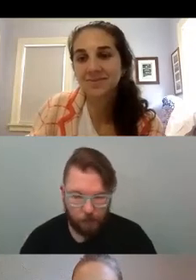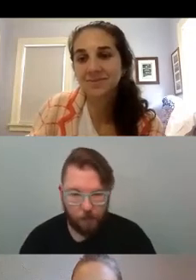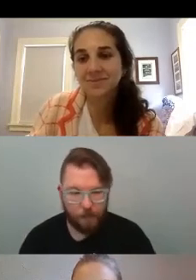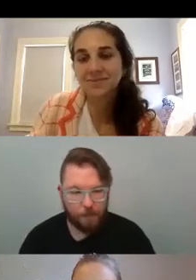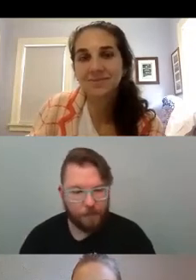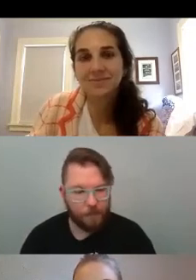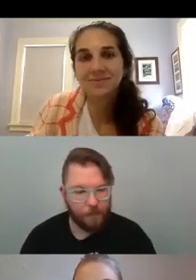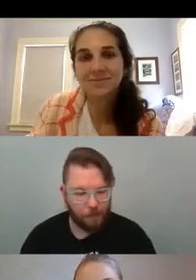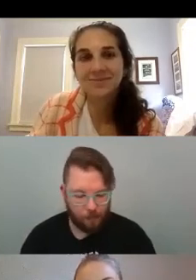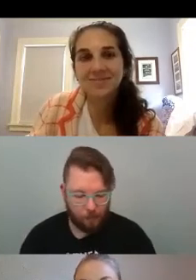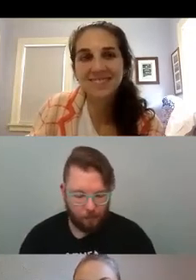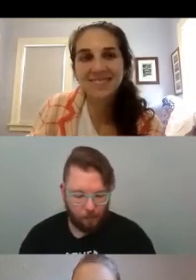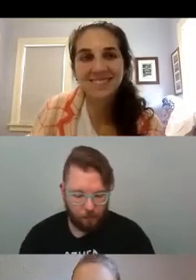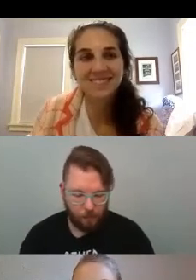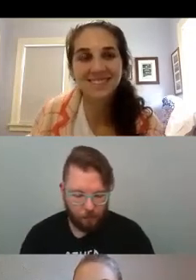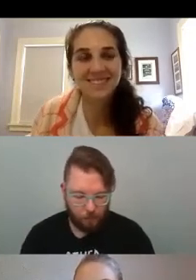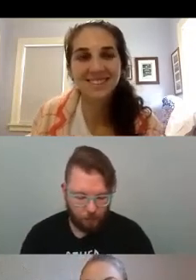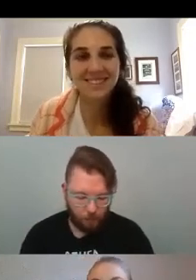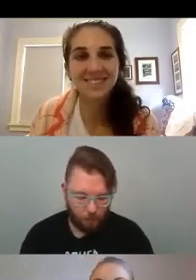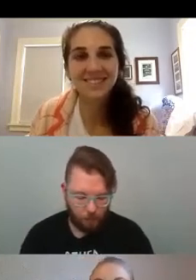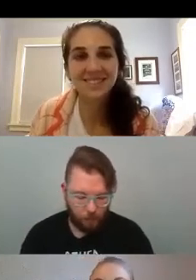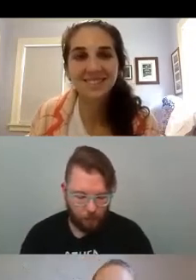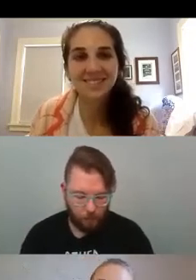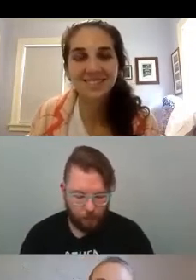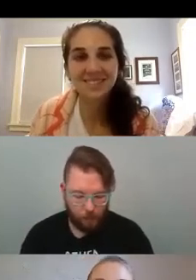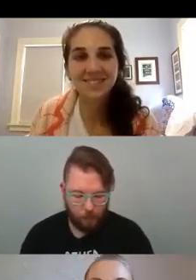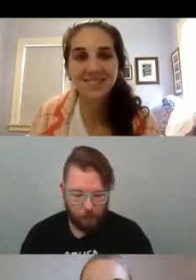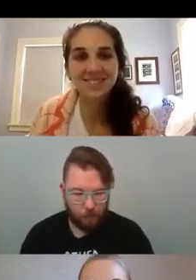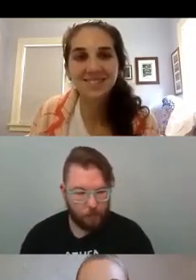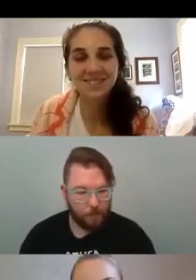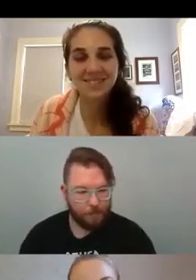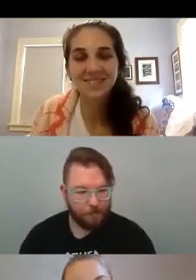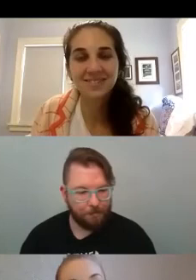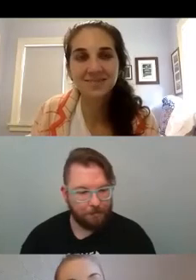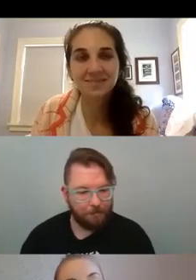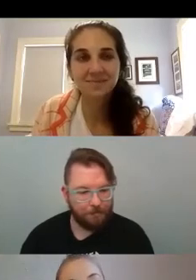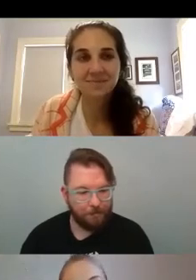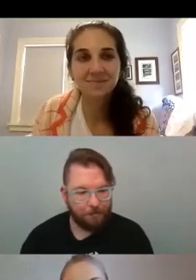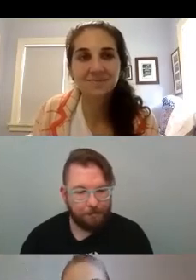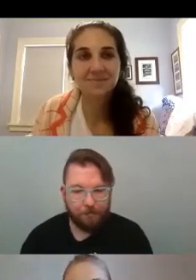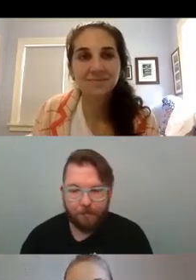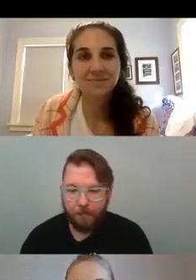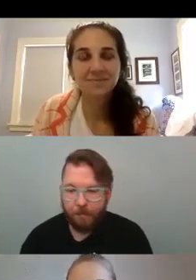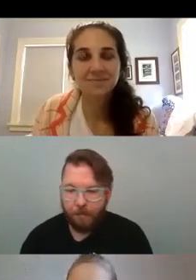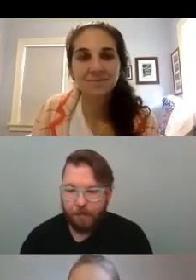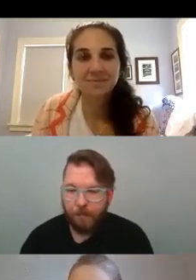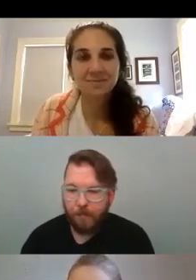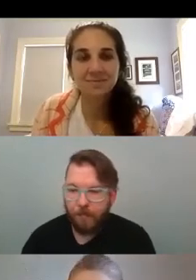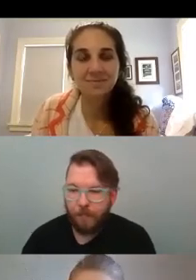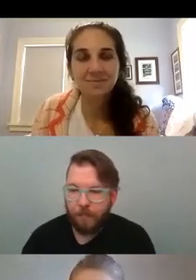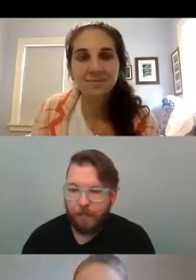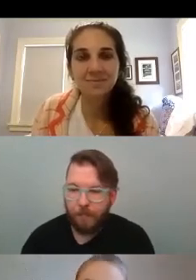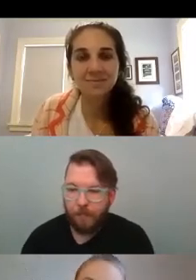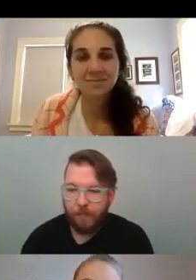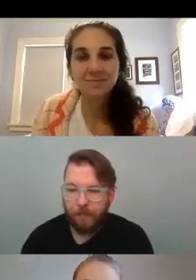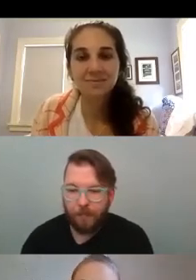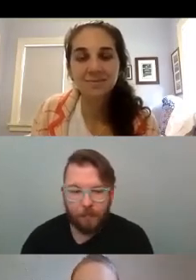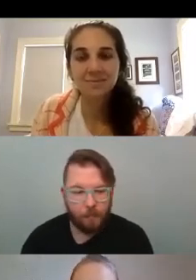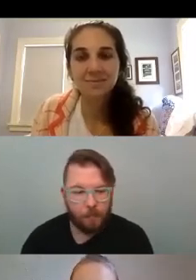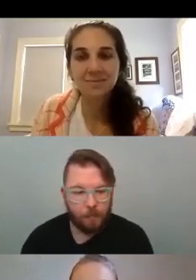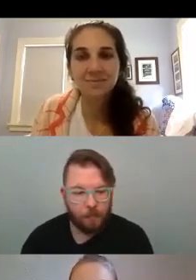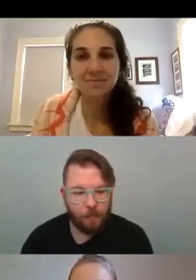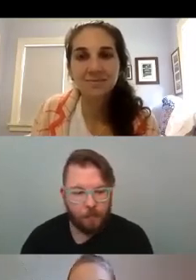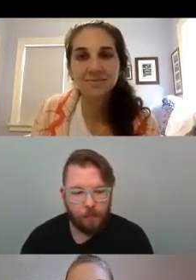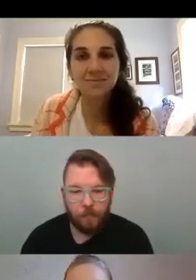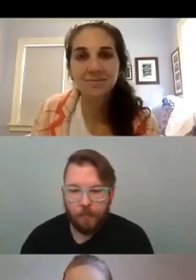Thank you to Elizabeth and Melissa for sharing. And if there are any questions, you are welcome